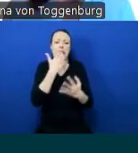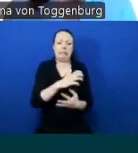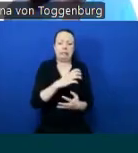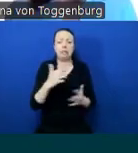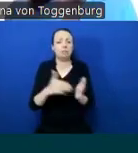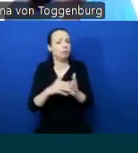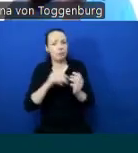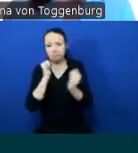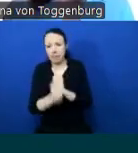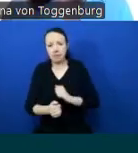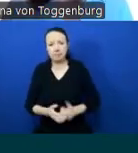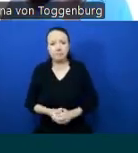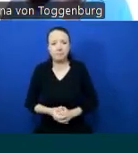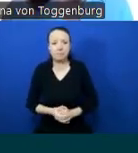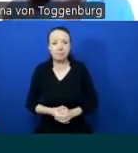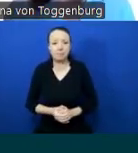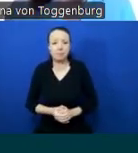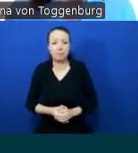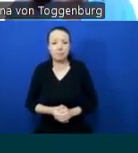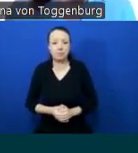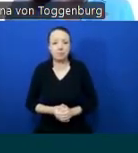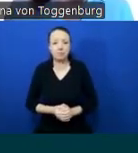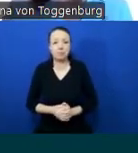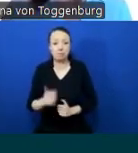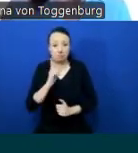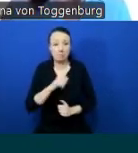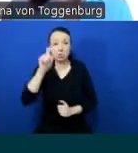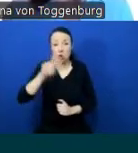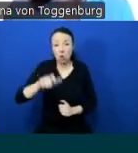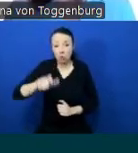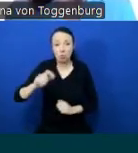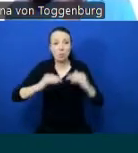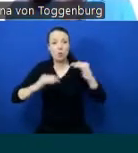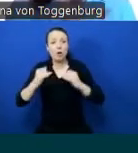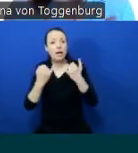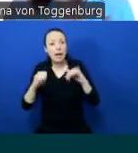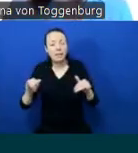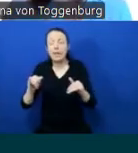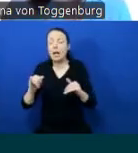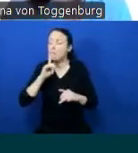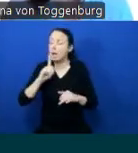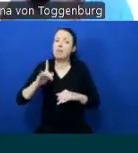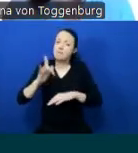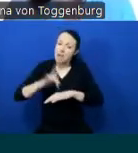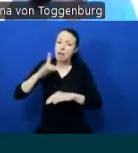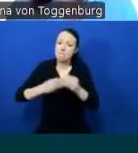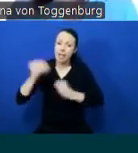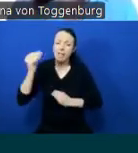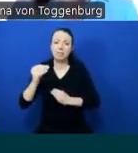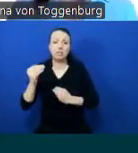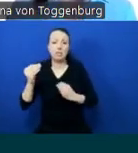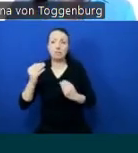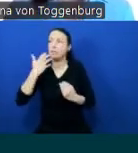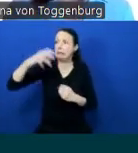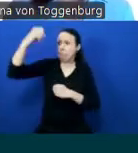other Swiss cities, also quite a warm city with a lot of sunshine. And the heat